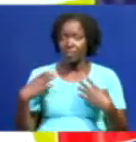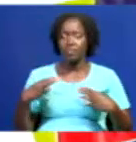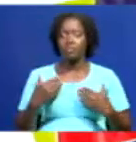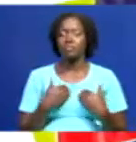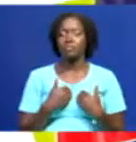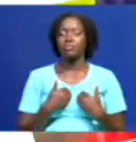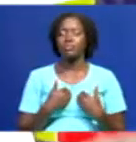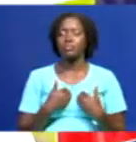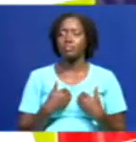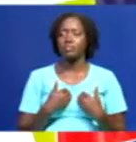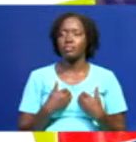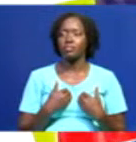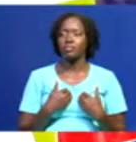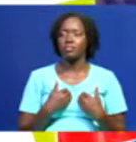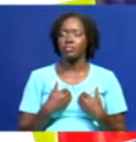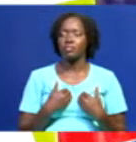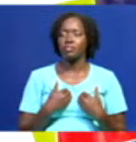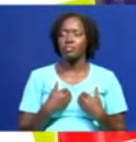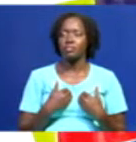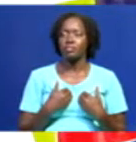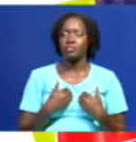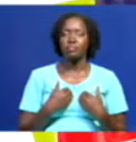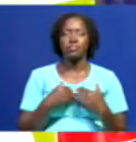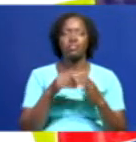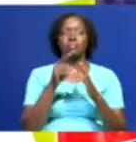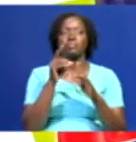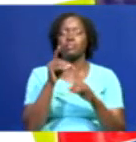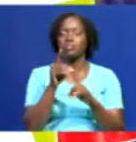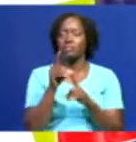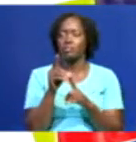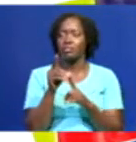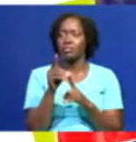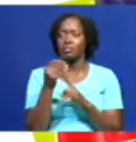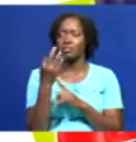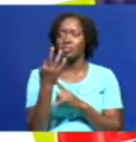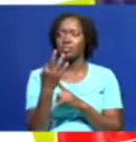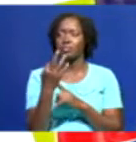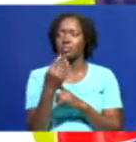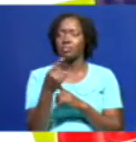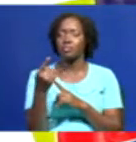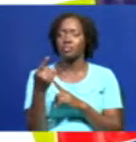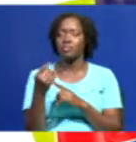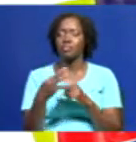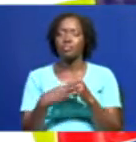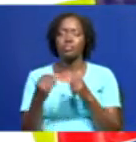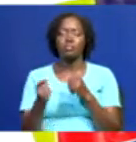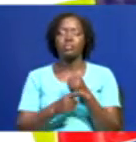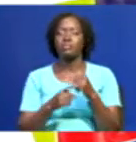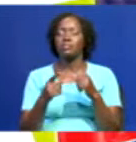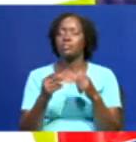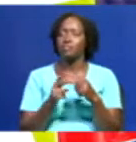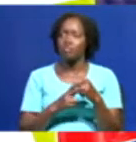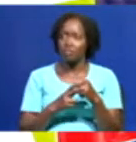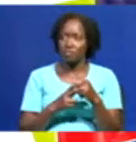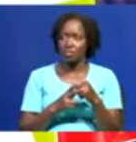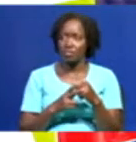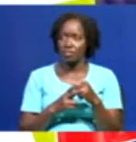citizen as of the date of 3rd to 8th of